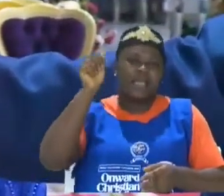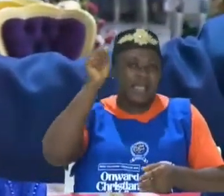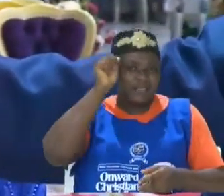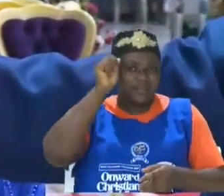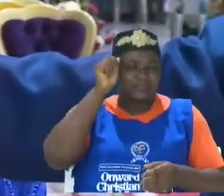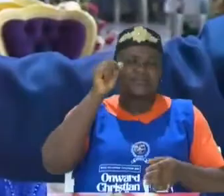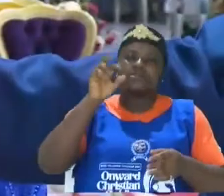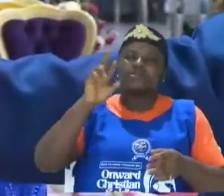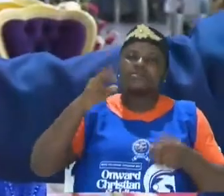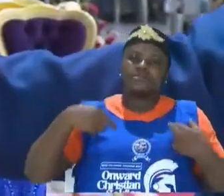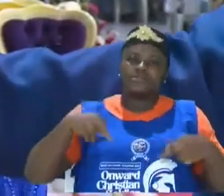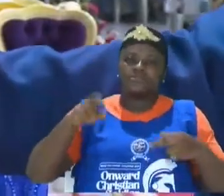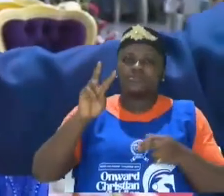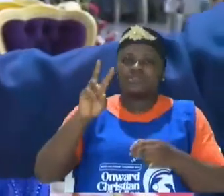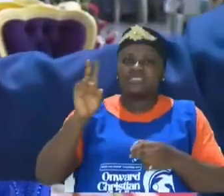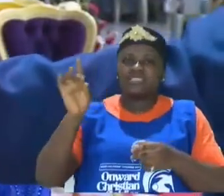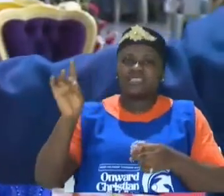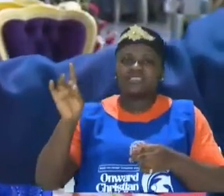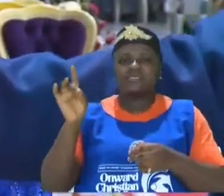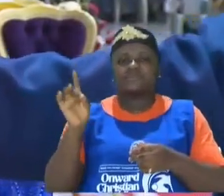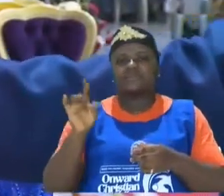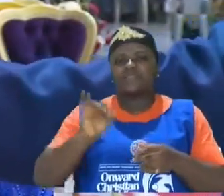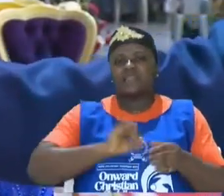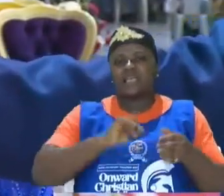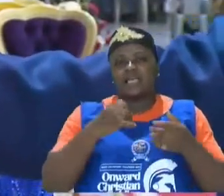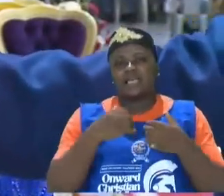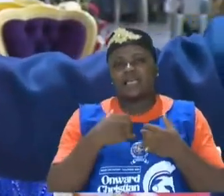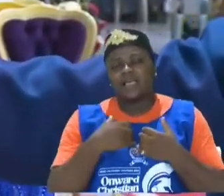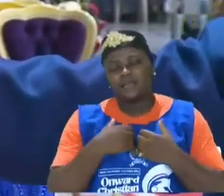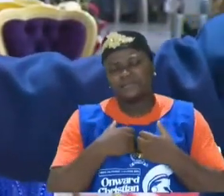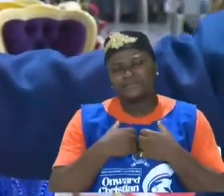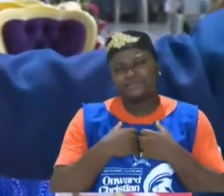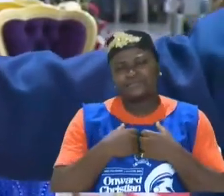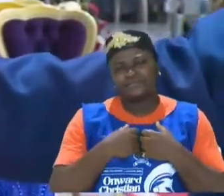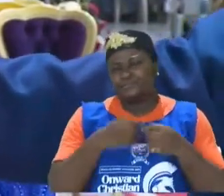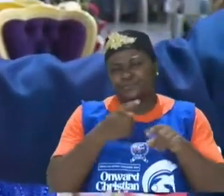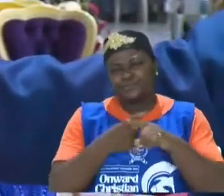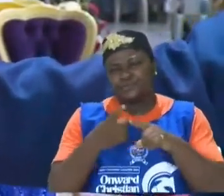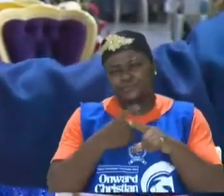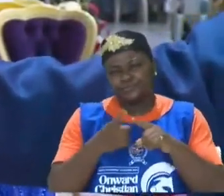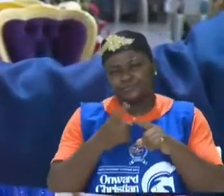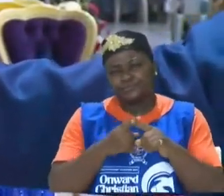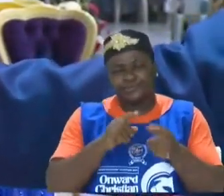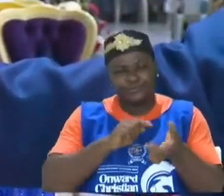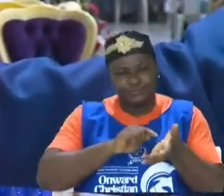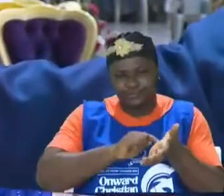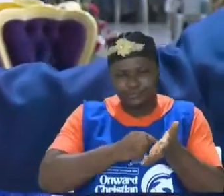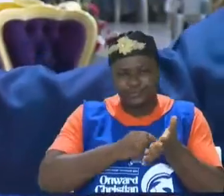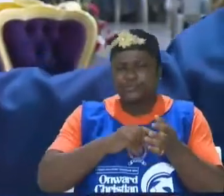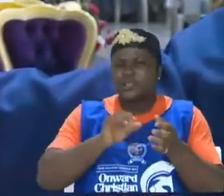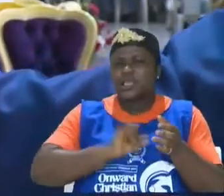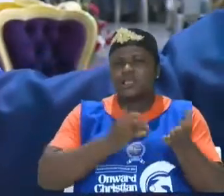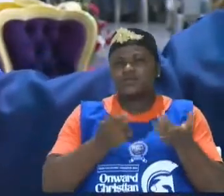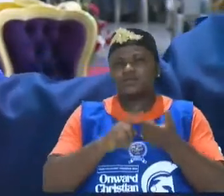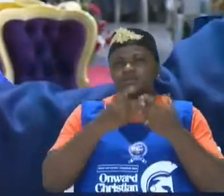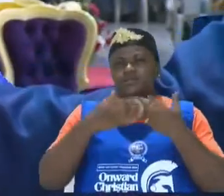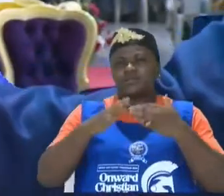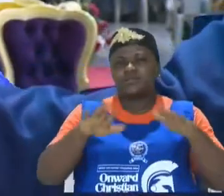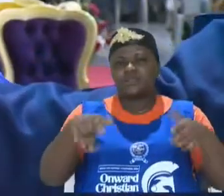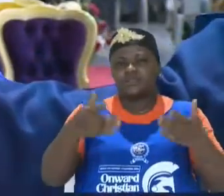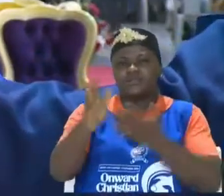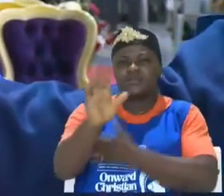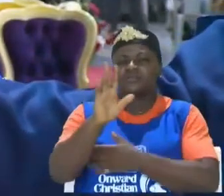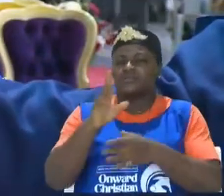Nasarawa Province 5. I've been having serious afflictions, but I want to give God the glory. During this